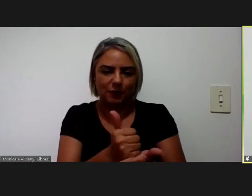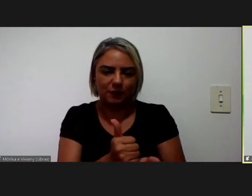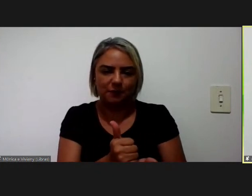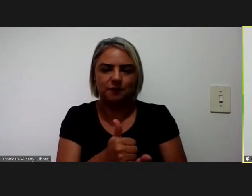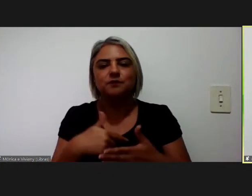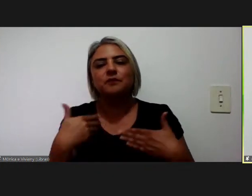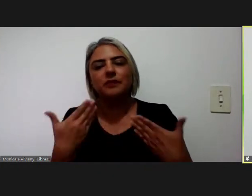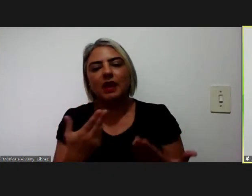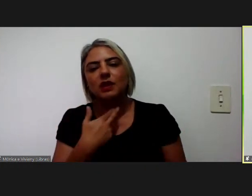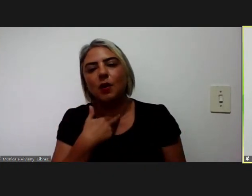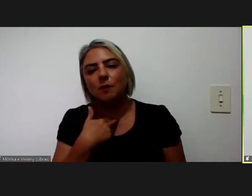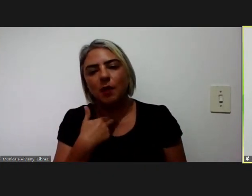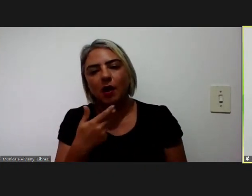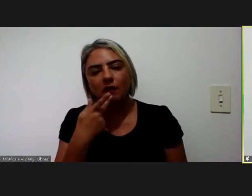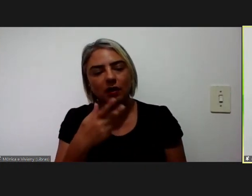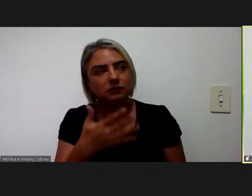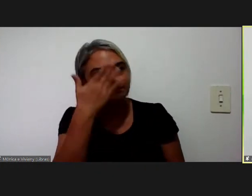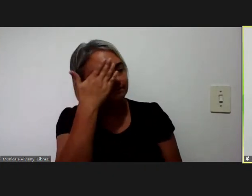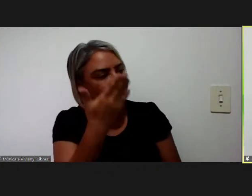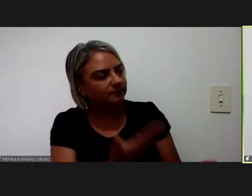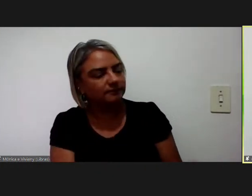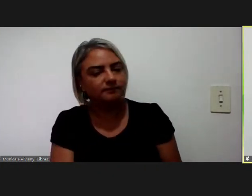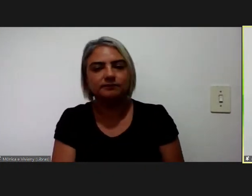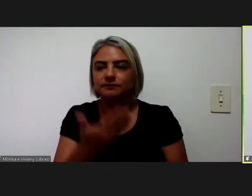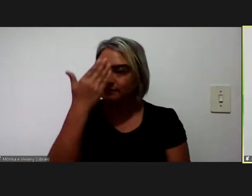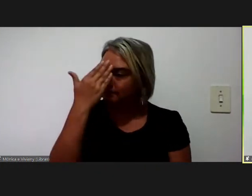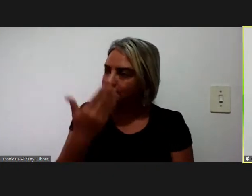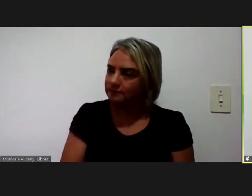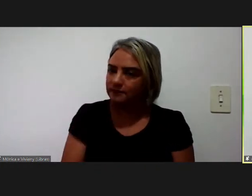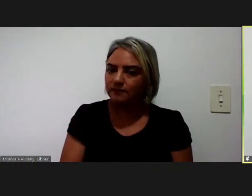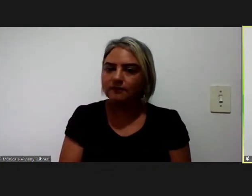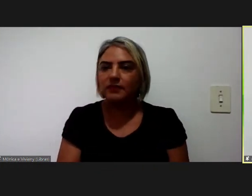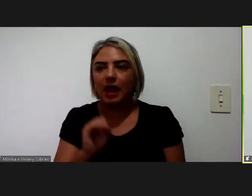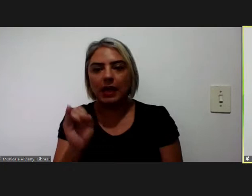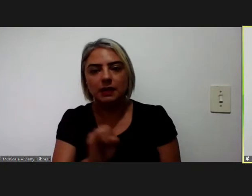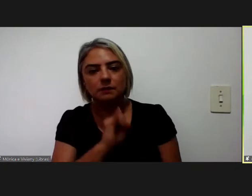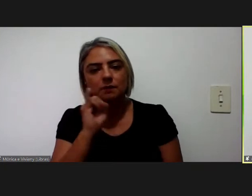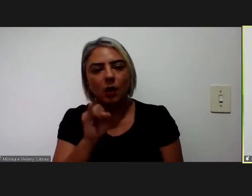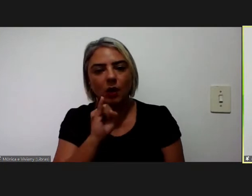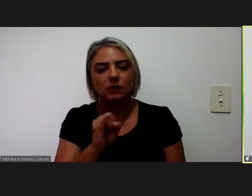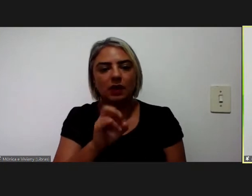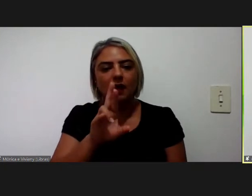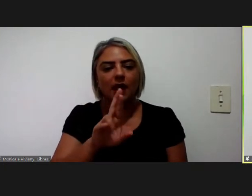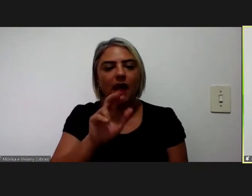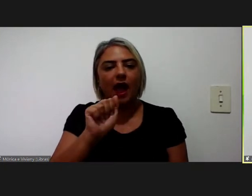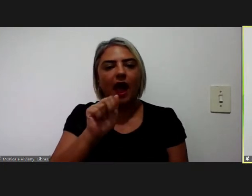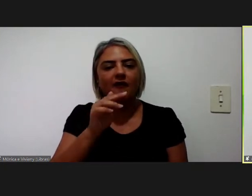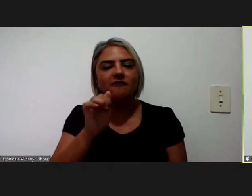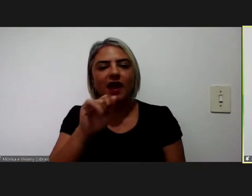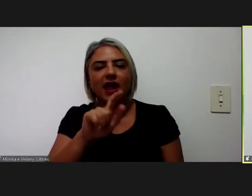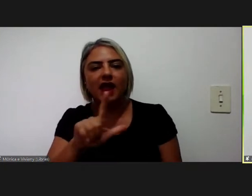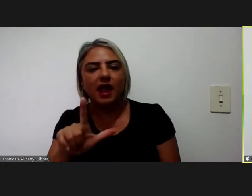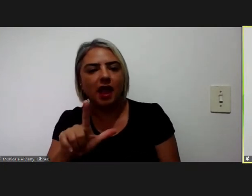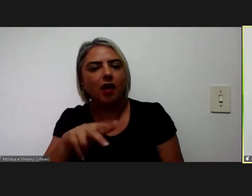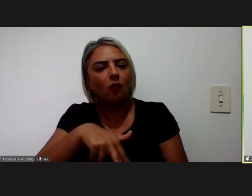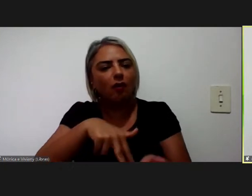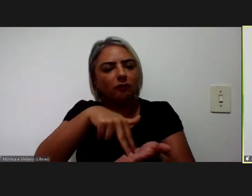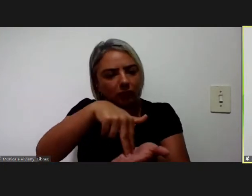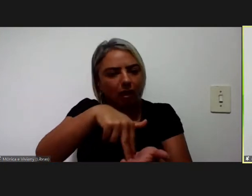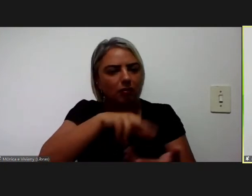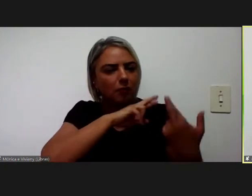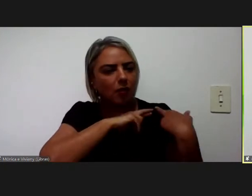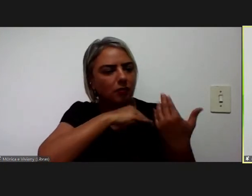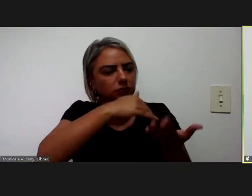that without support. So we have to recognize the role of Rafael, which